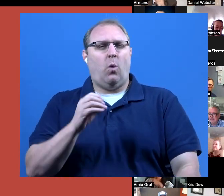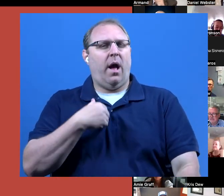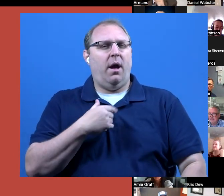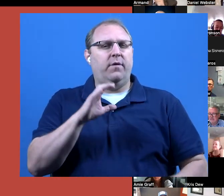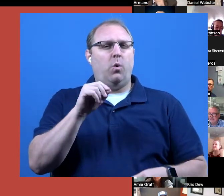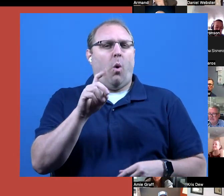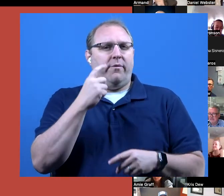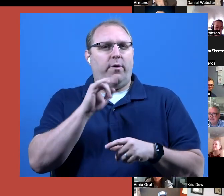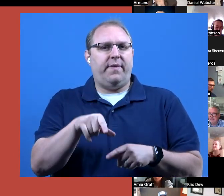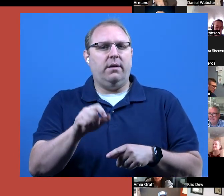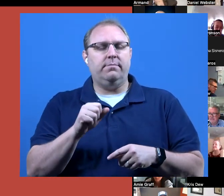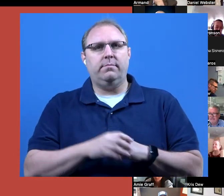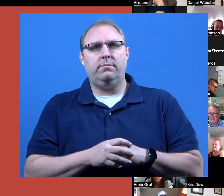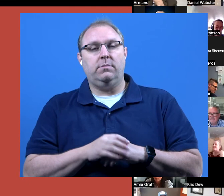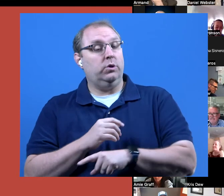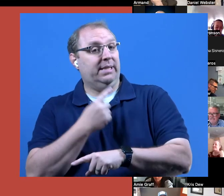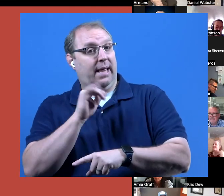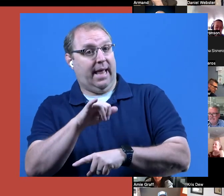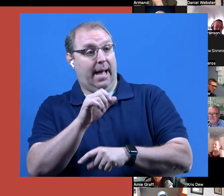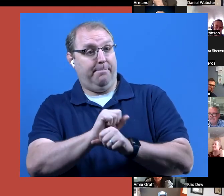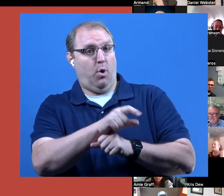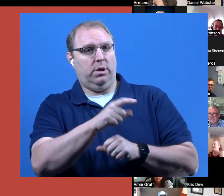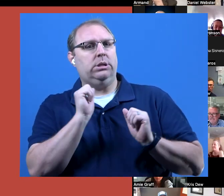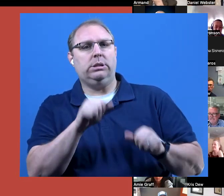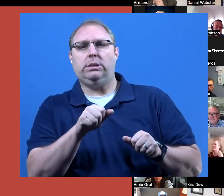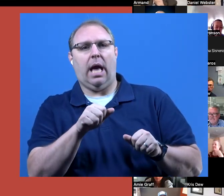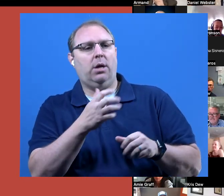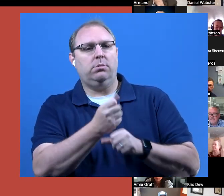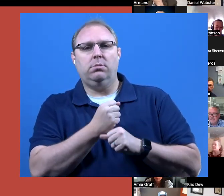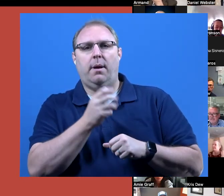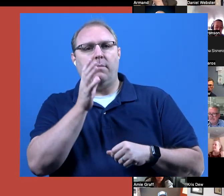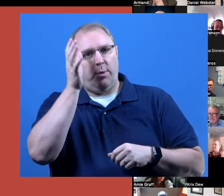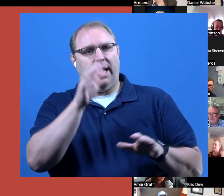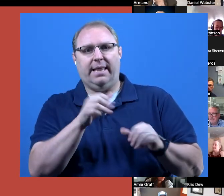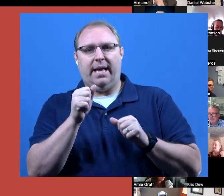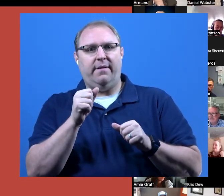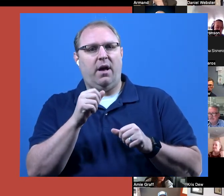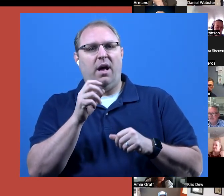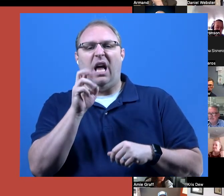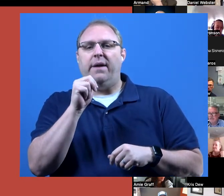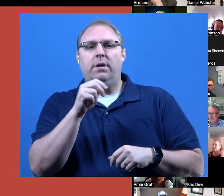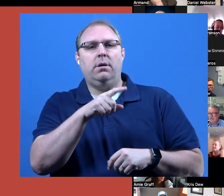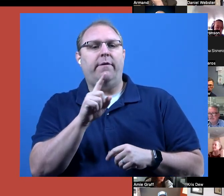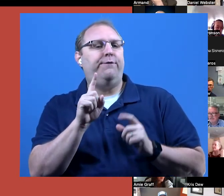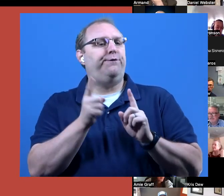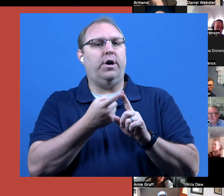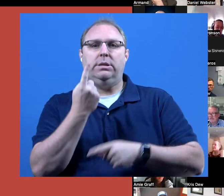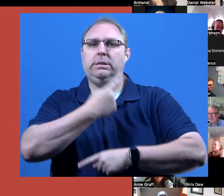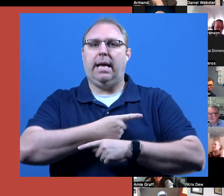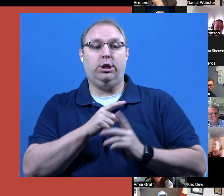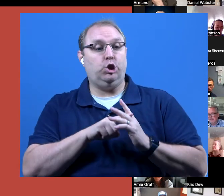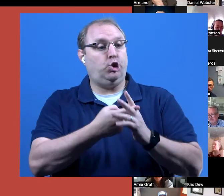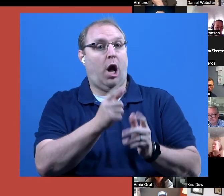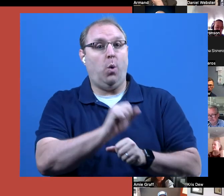don't do it. on that? Don't ever do it. There's no need to put that in there. In my opinion, if you're